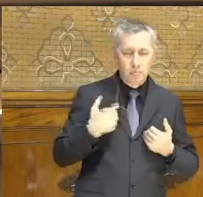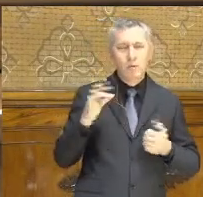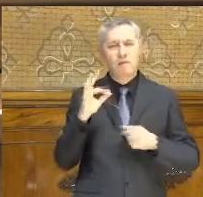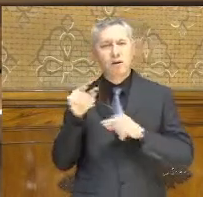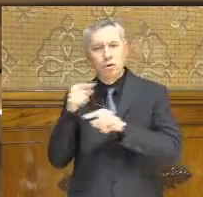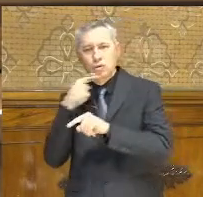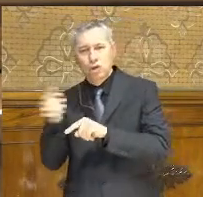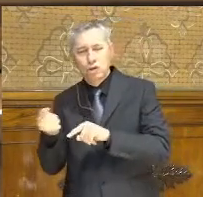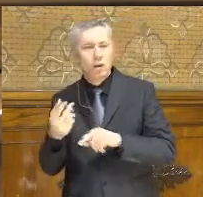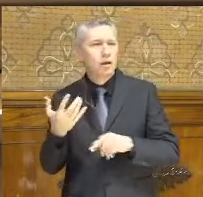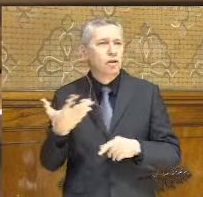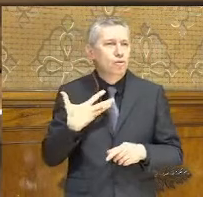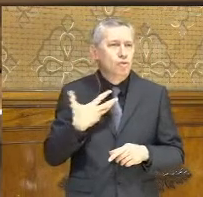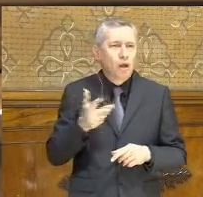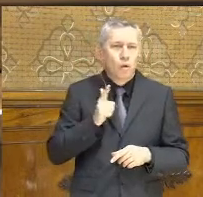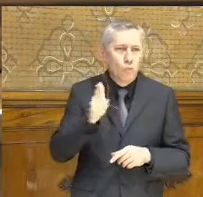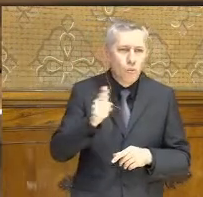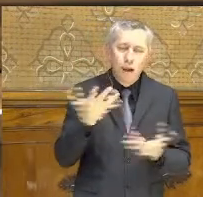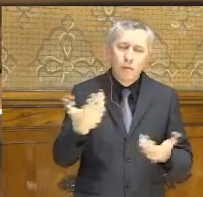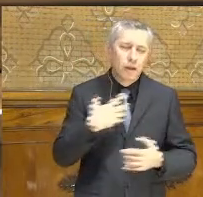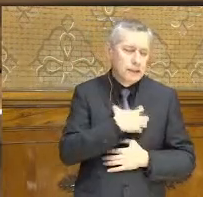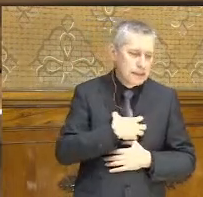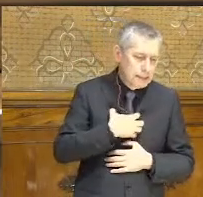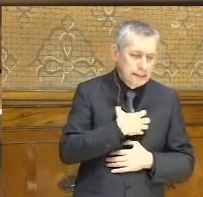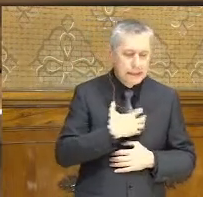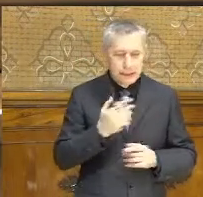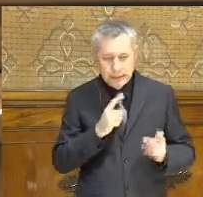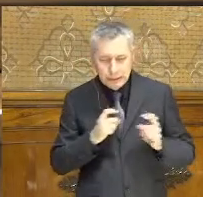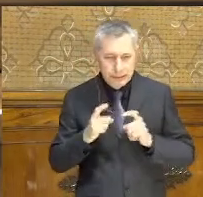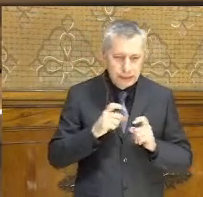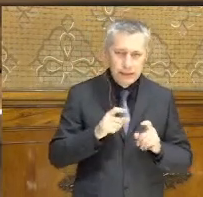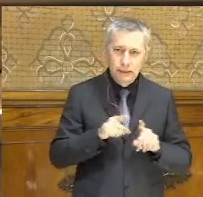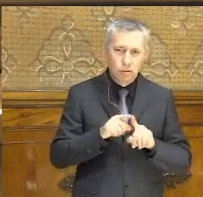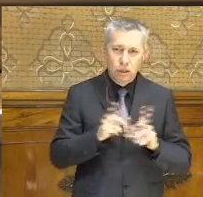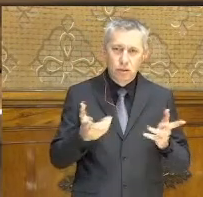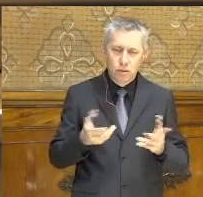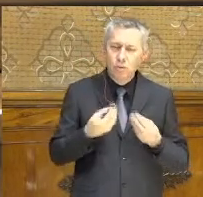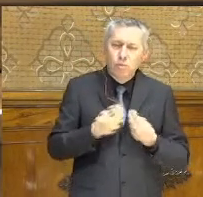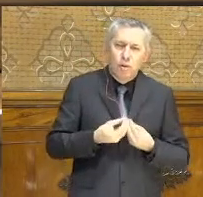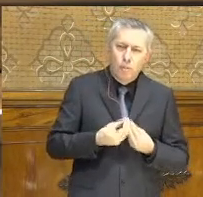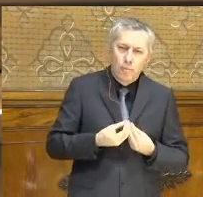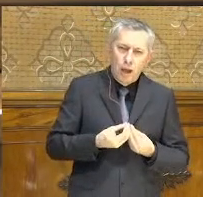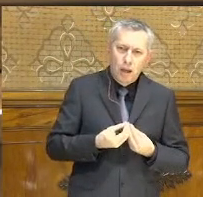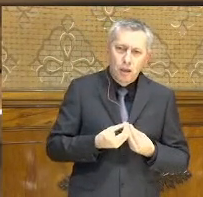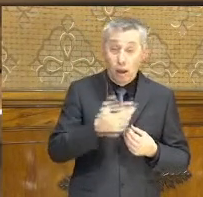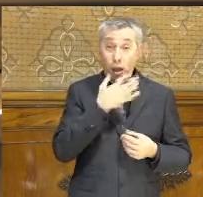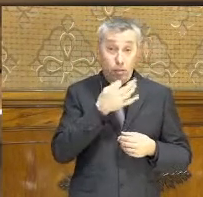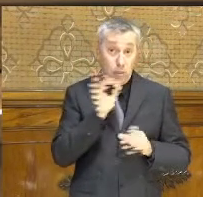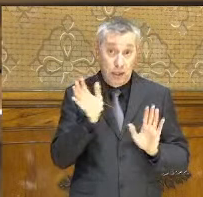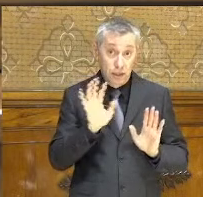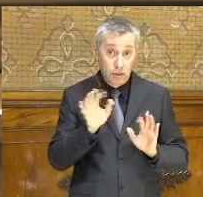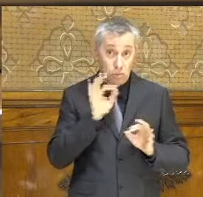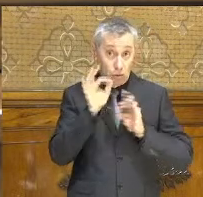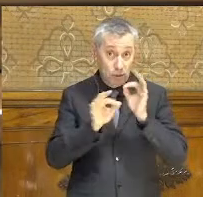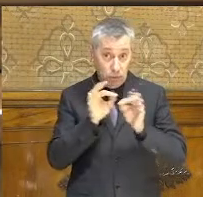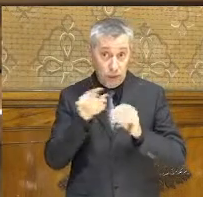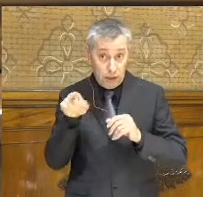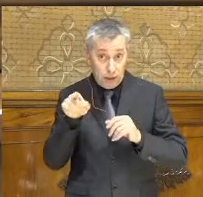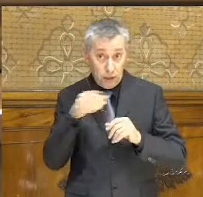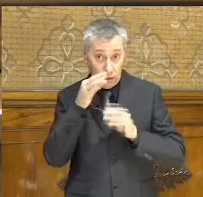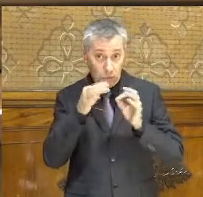ethnographic study. Why does he create an anxiety around him? And this is very beautiful. He says,